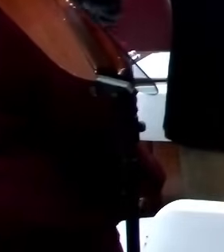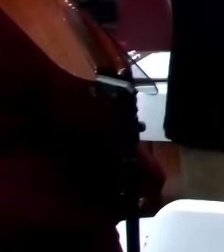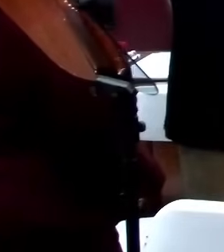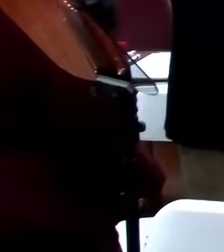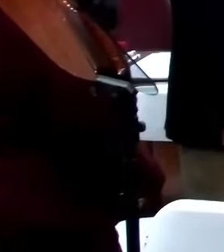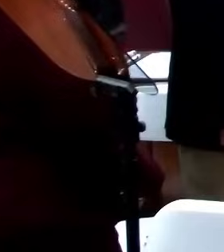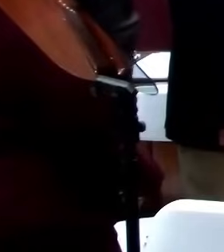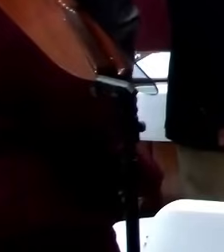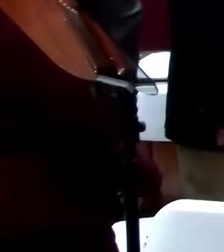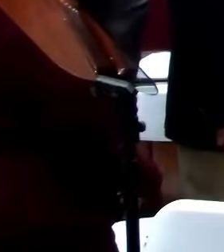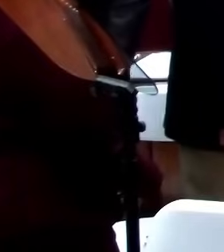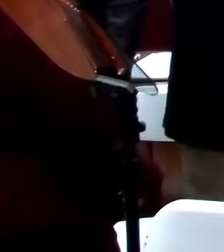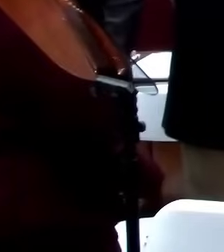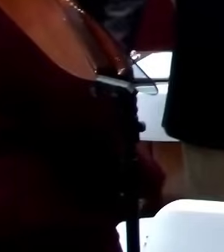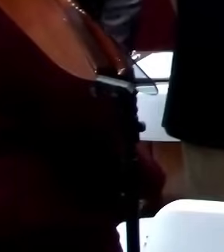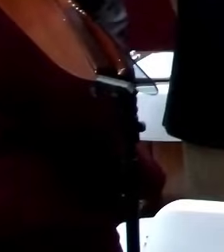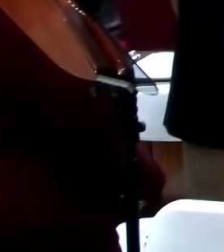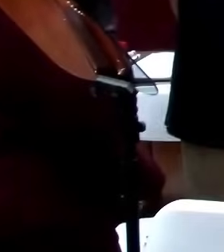members,